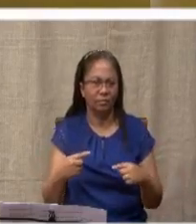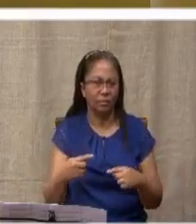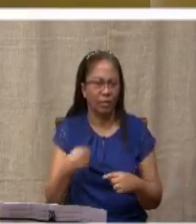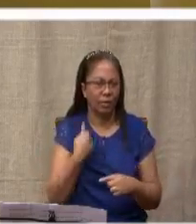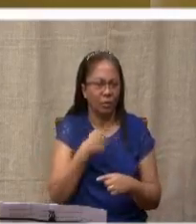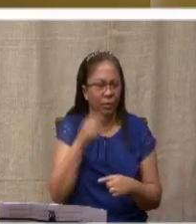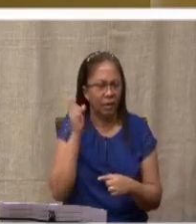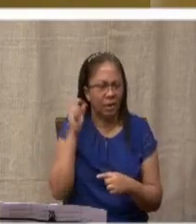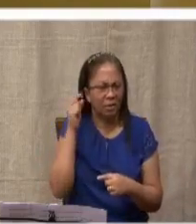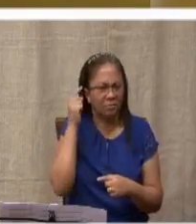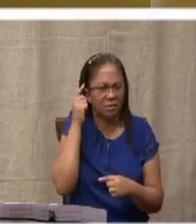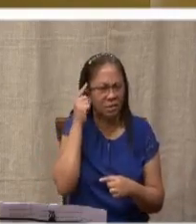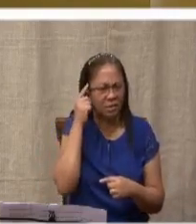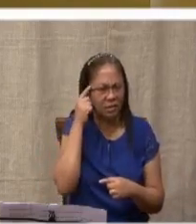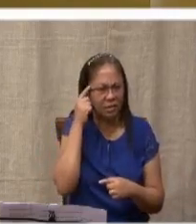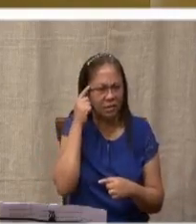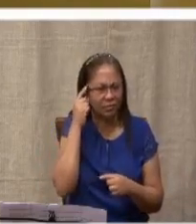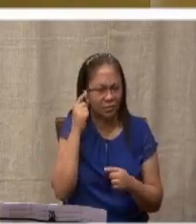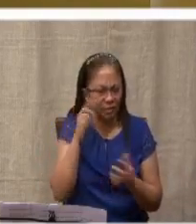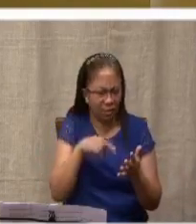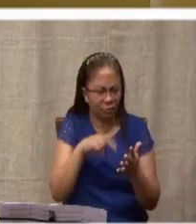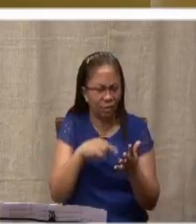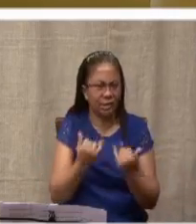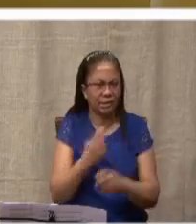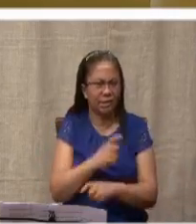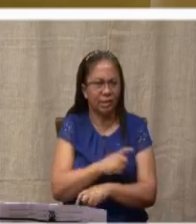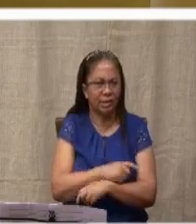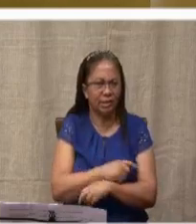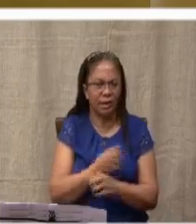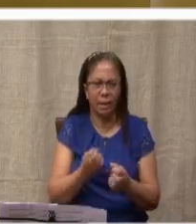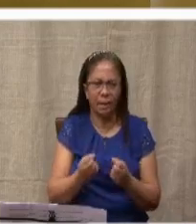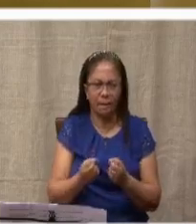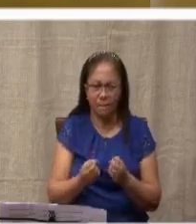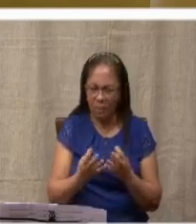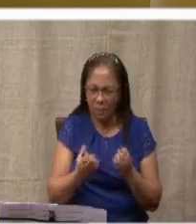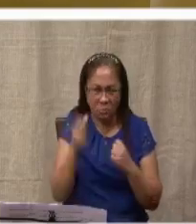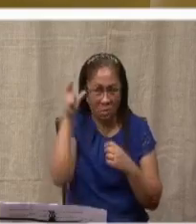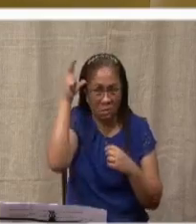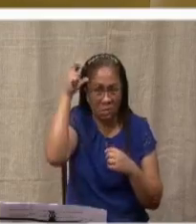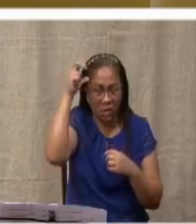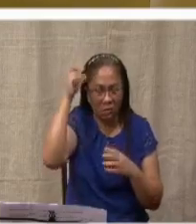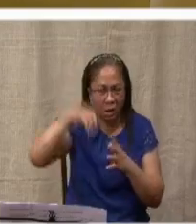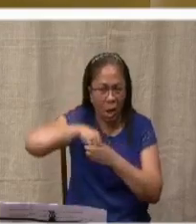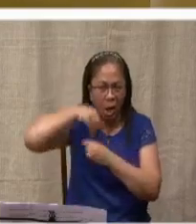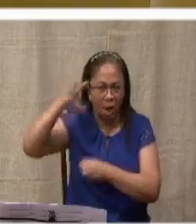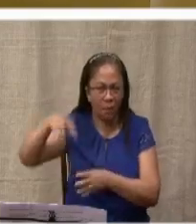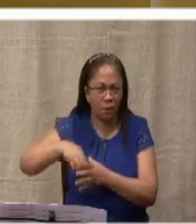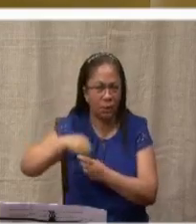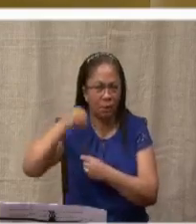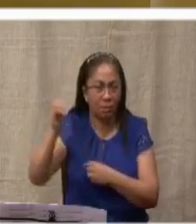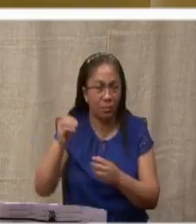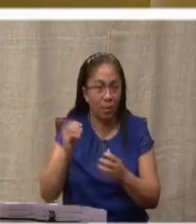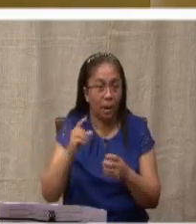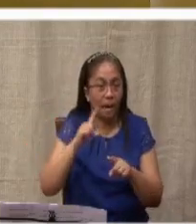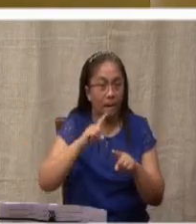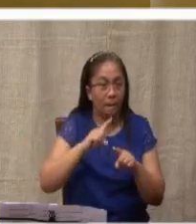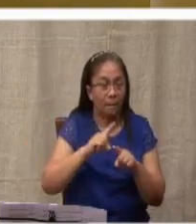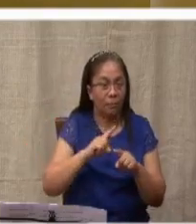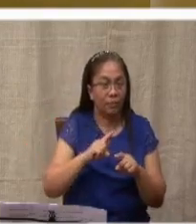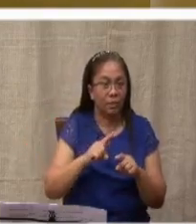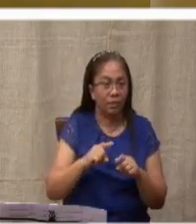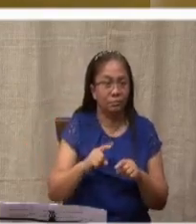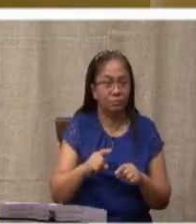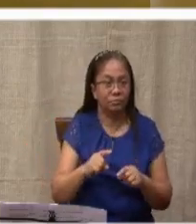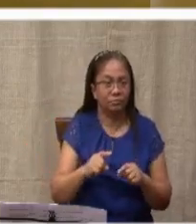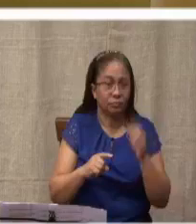hear something in our text today there are many devils that were cast out and he forbid them to speak